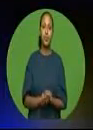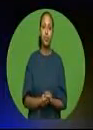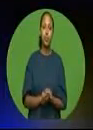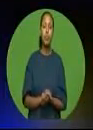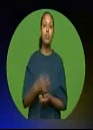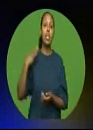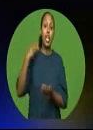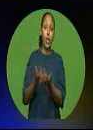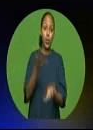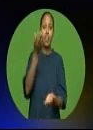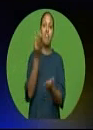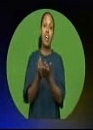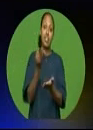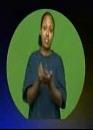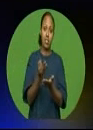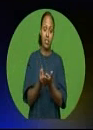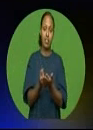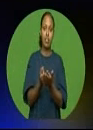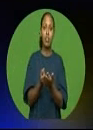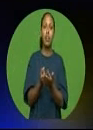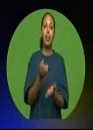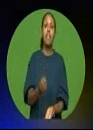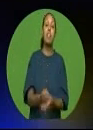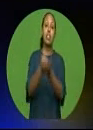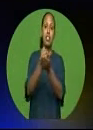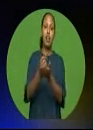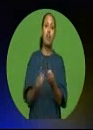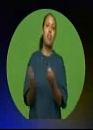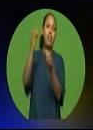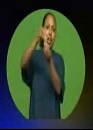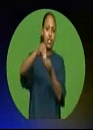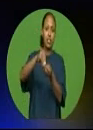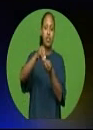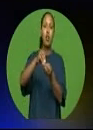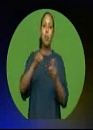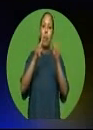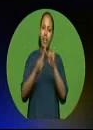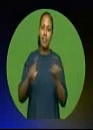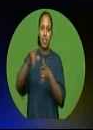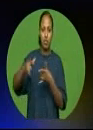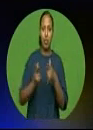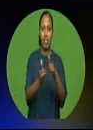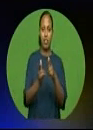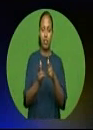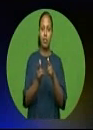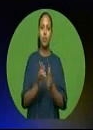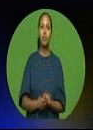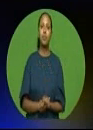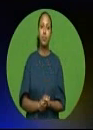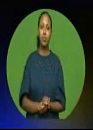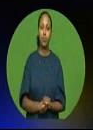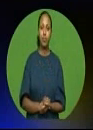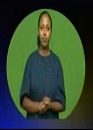In equity financing, funds are raised by different methods.